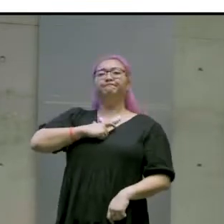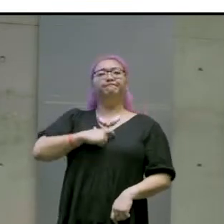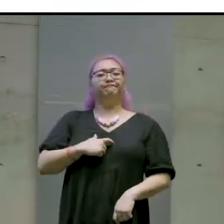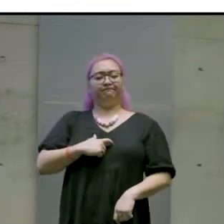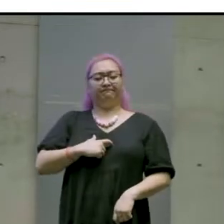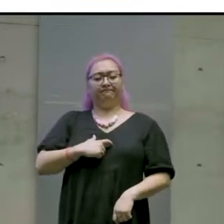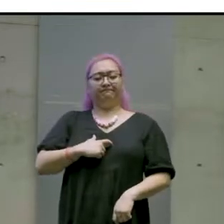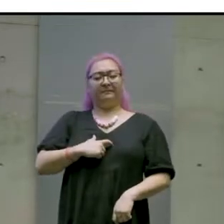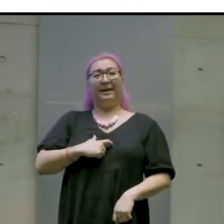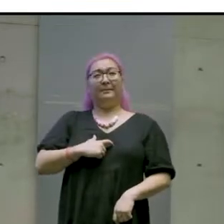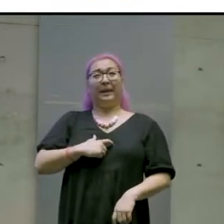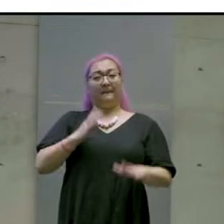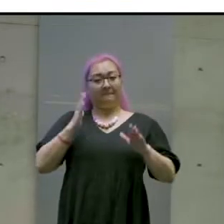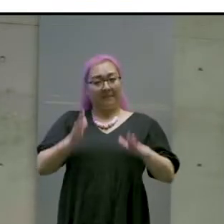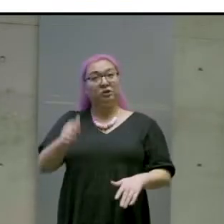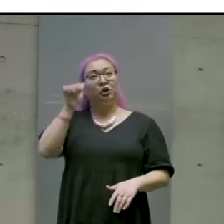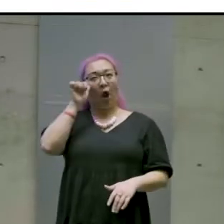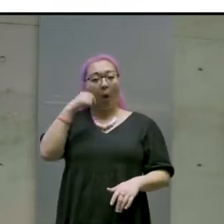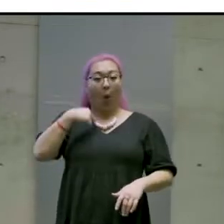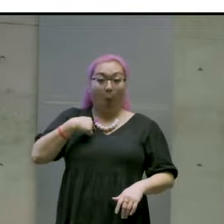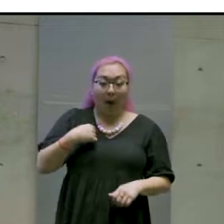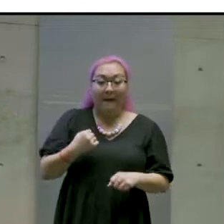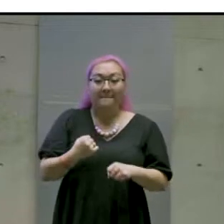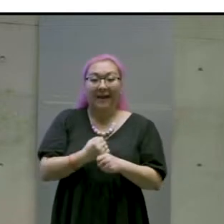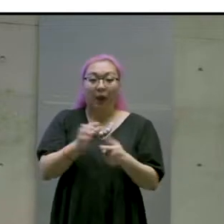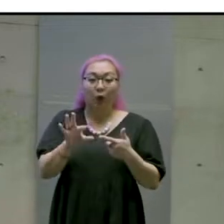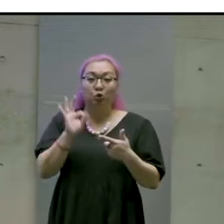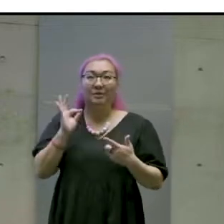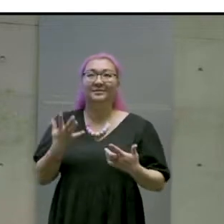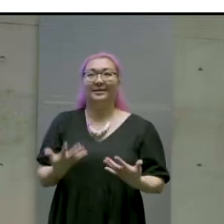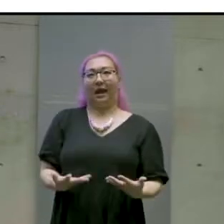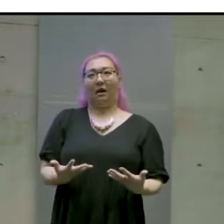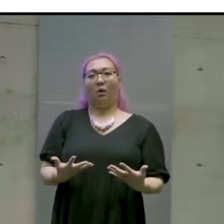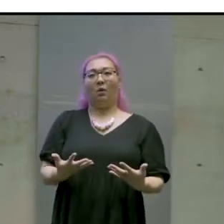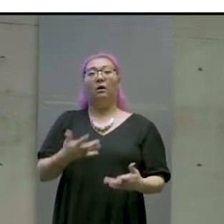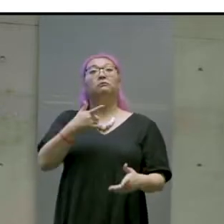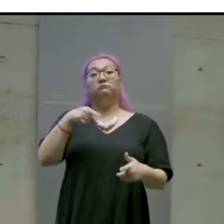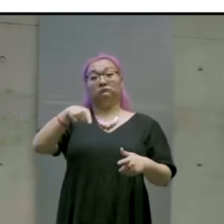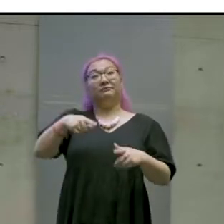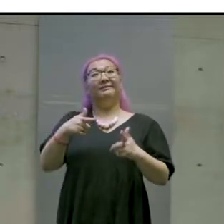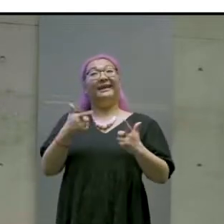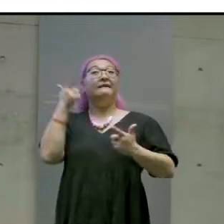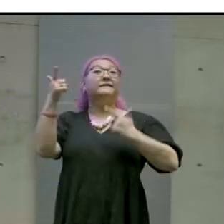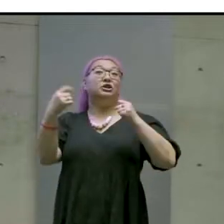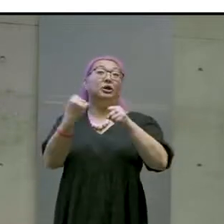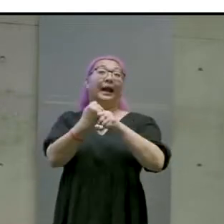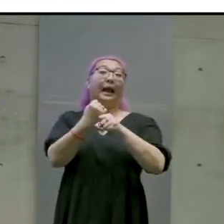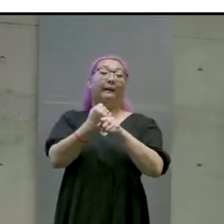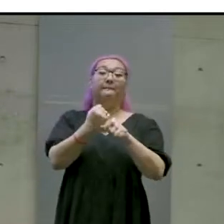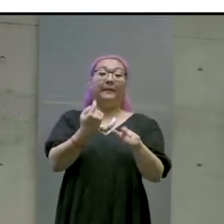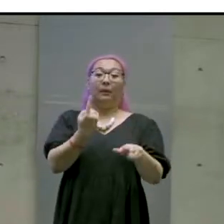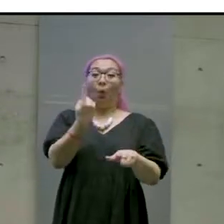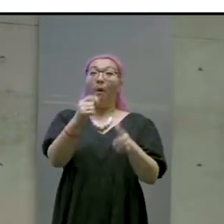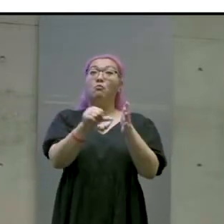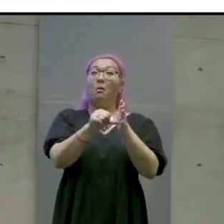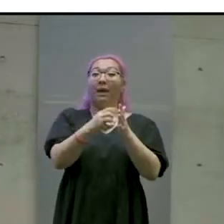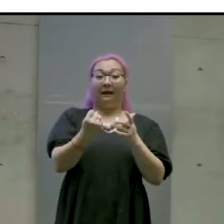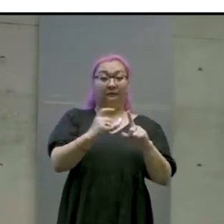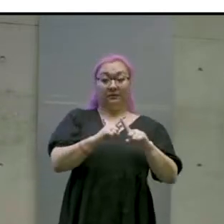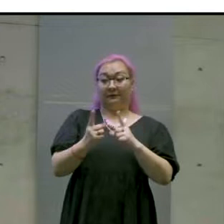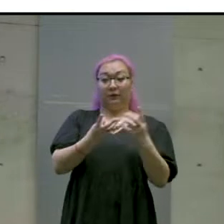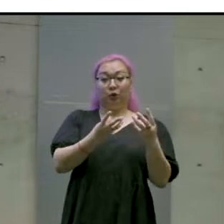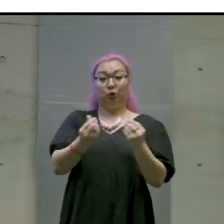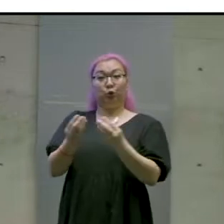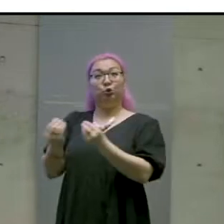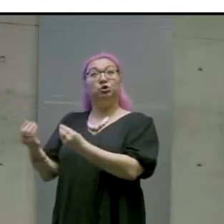And a great example of this in adventure games is, you might have different solutions to the same problem. There might be 2,